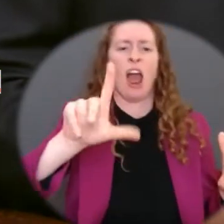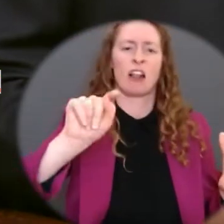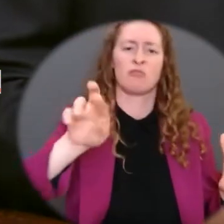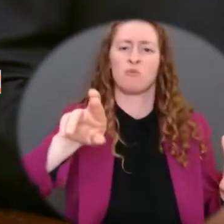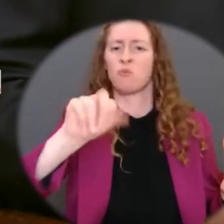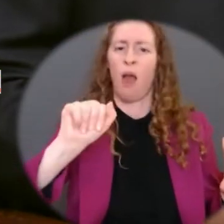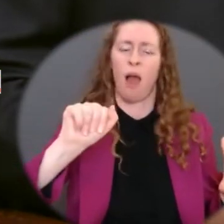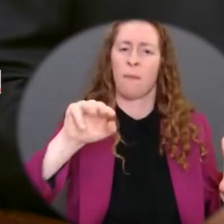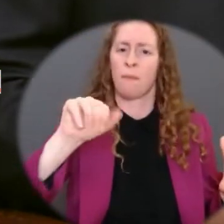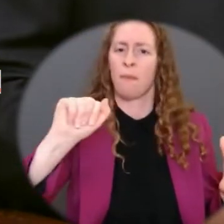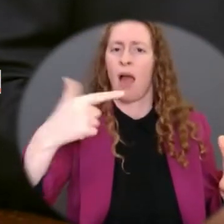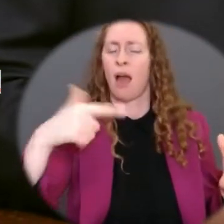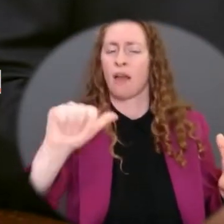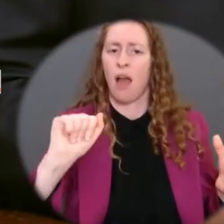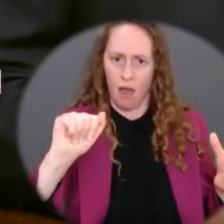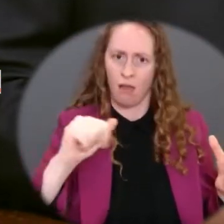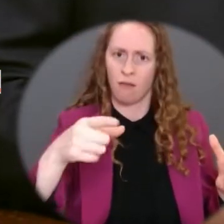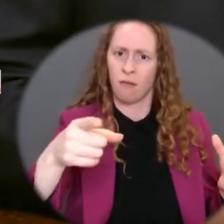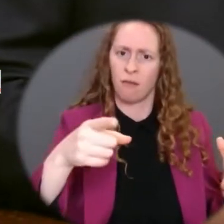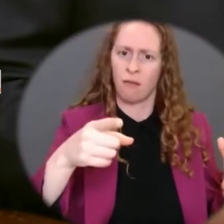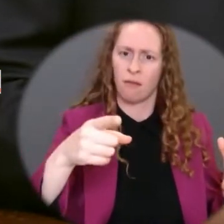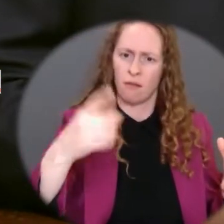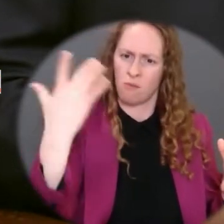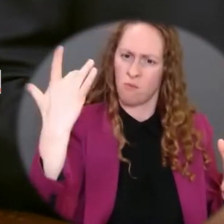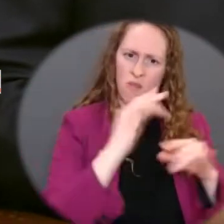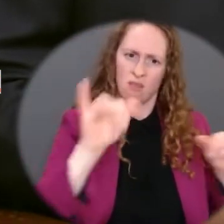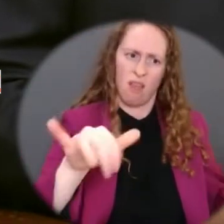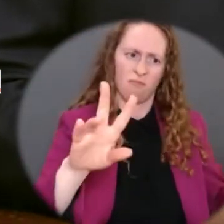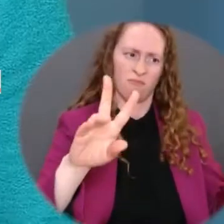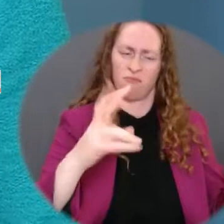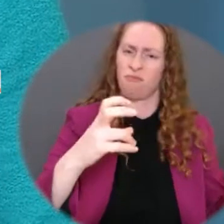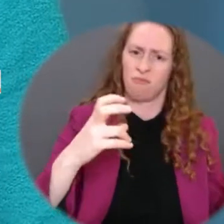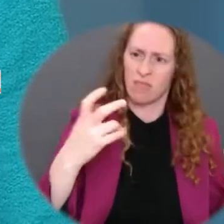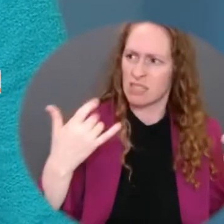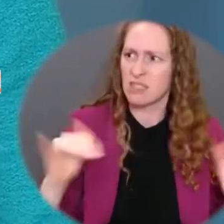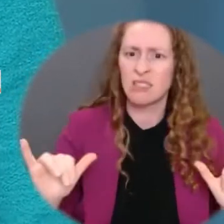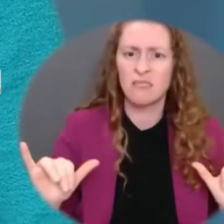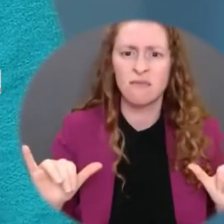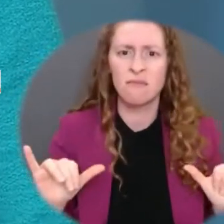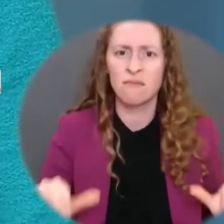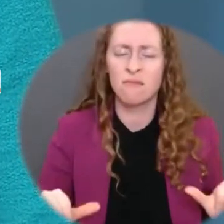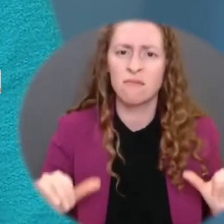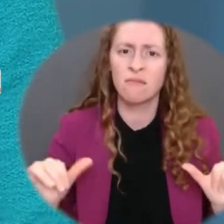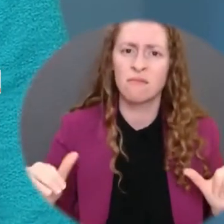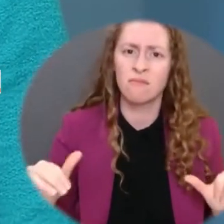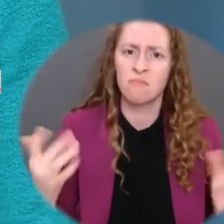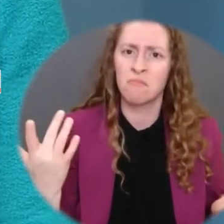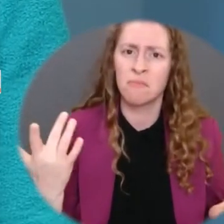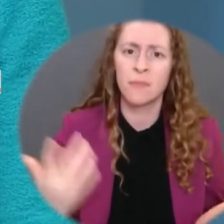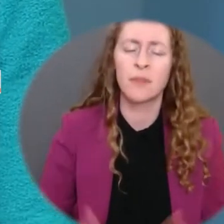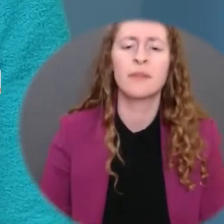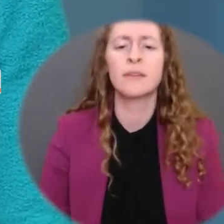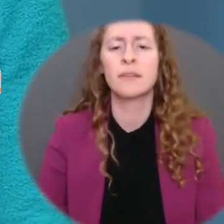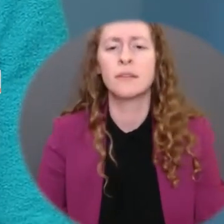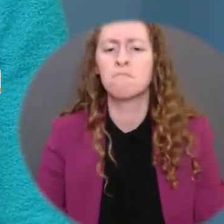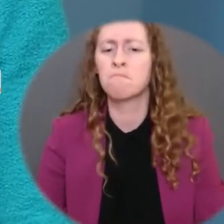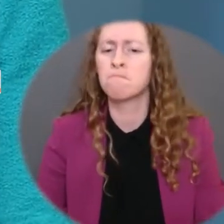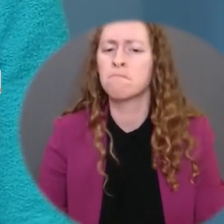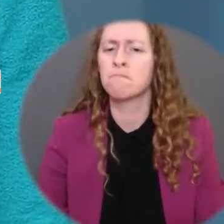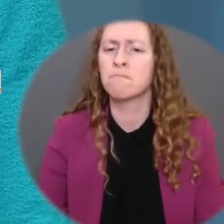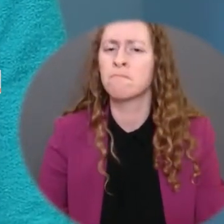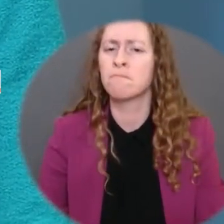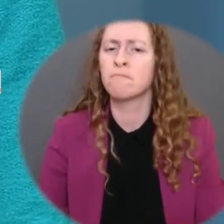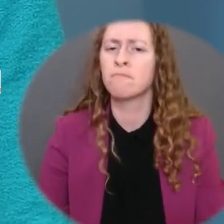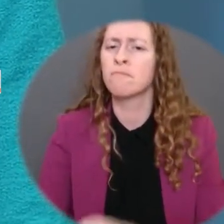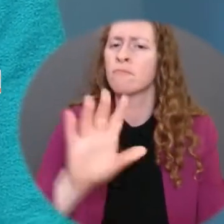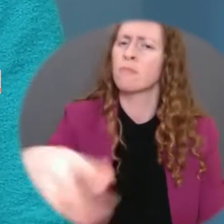Republican congressional plan to raise taxes. Why is this statement still being shared? Because Chairman Scott's plan, and we welcome him, we know he's asked for people to go